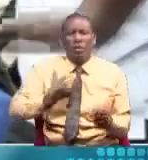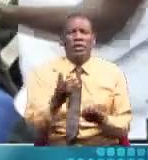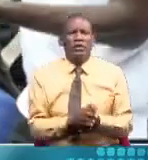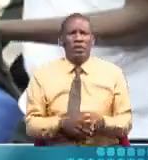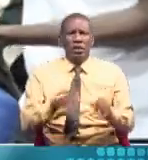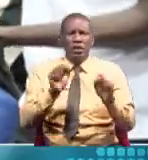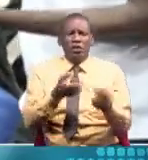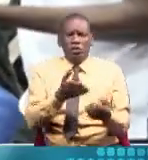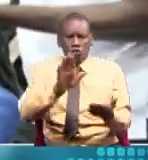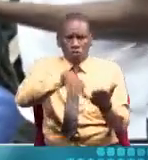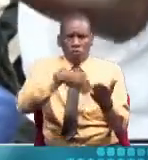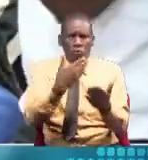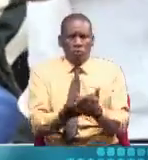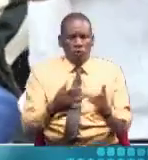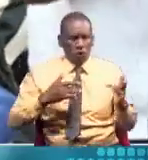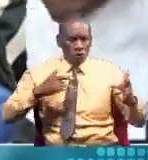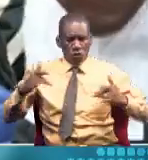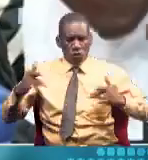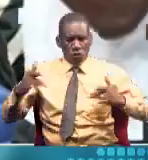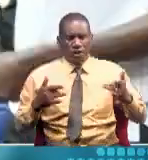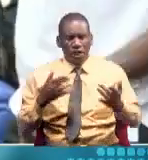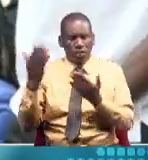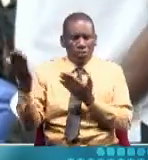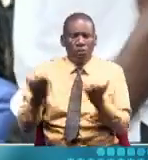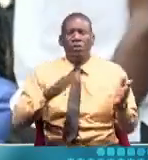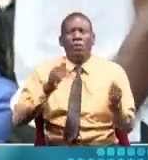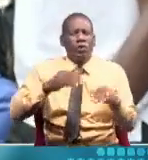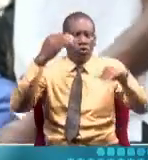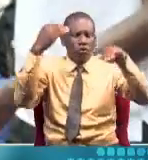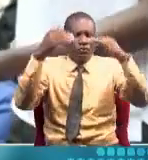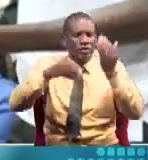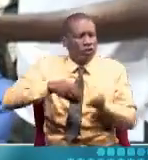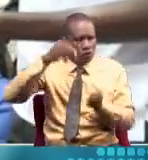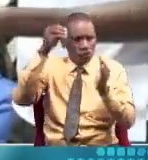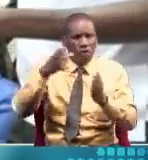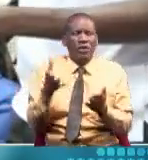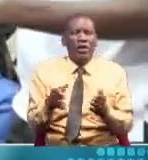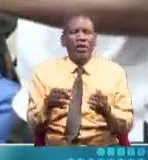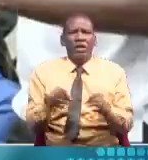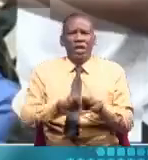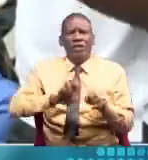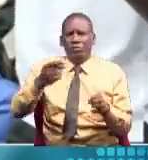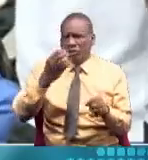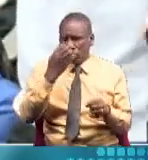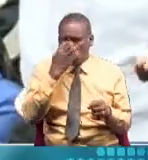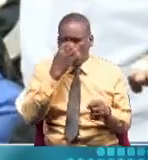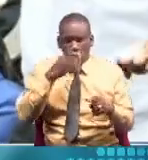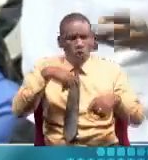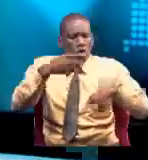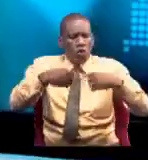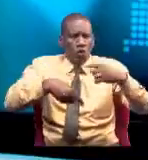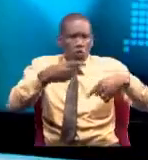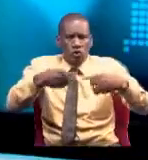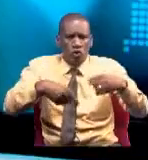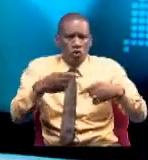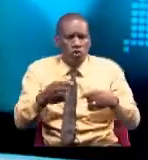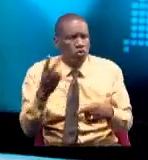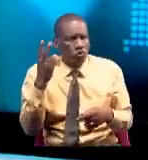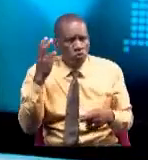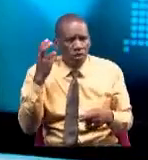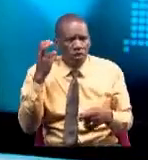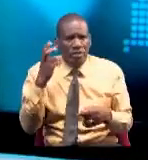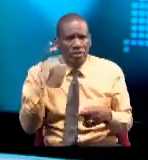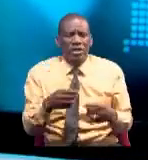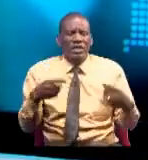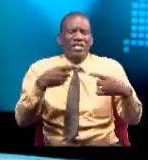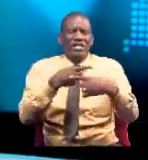And of course, those are just some of the concerns that are being raised by university students as President William Ruto continues to hear